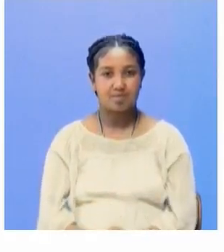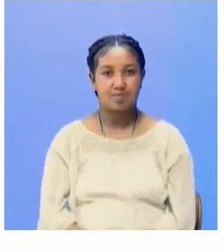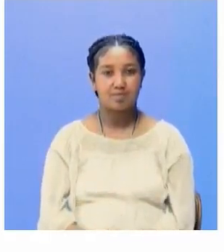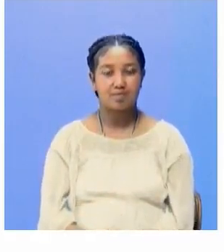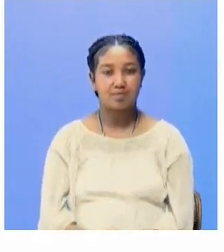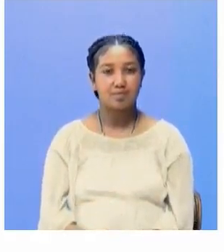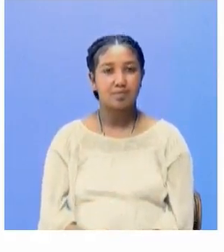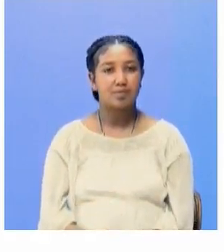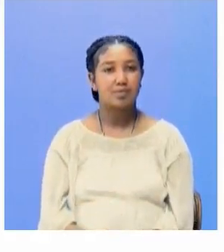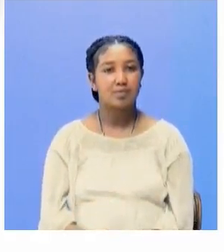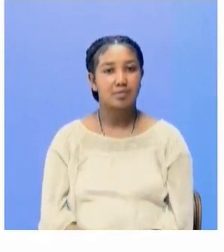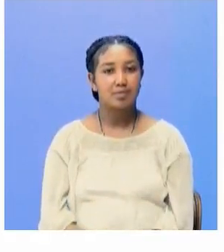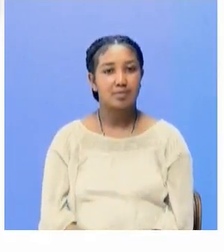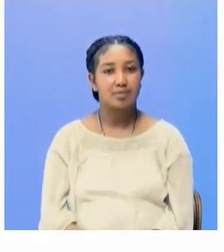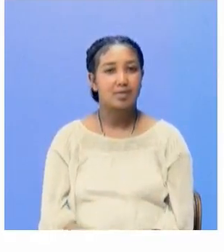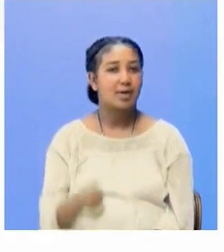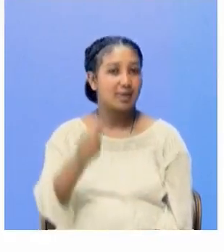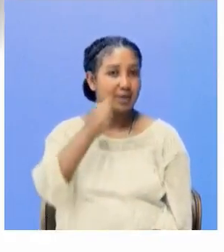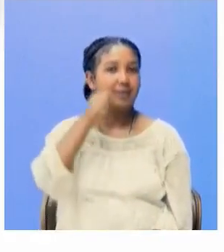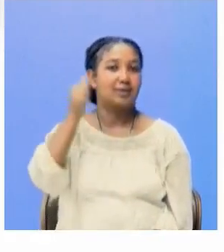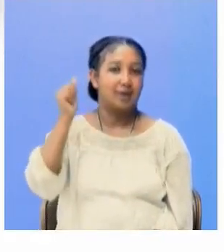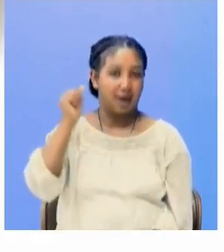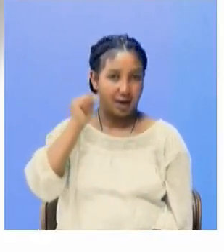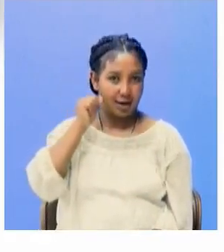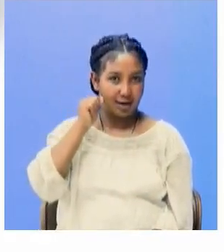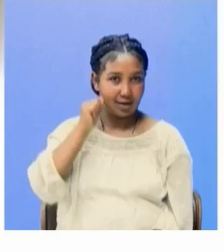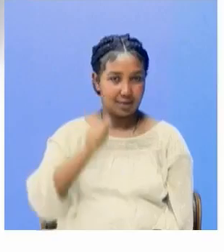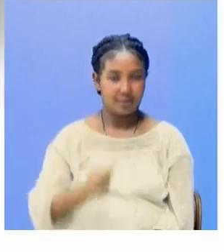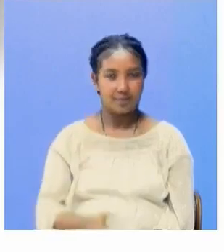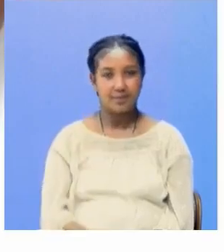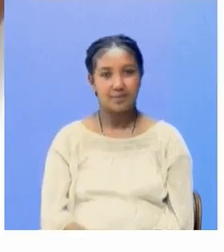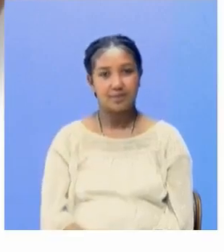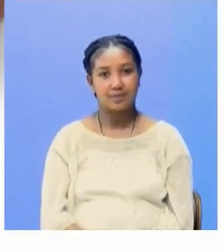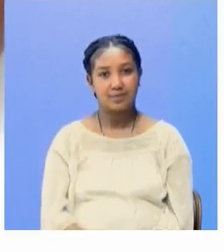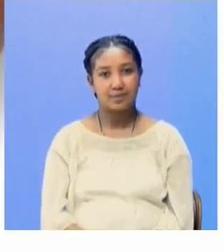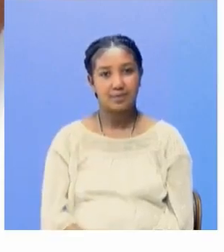pronouns yesterday.